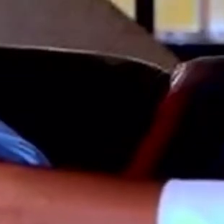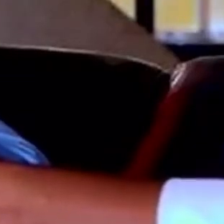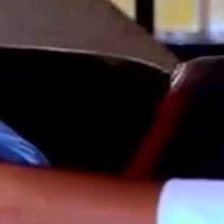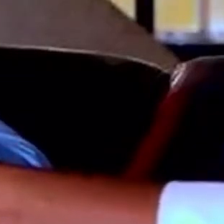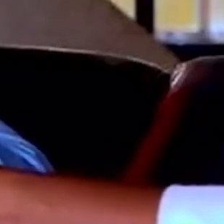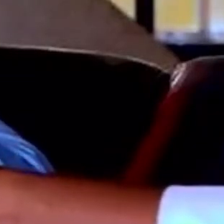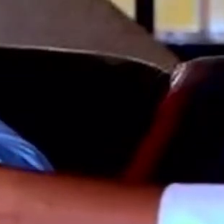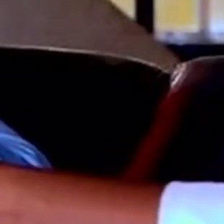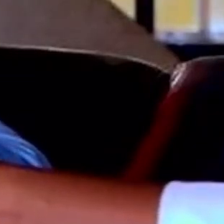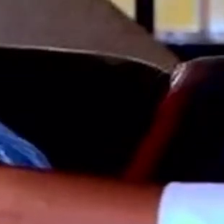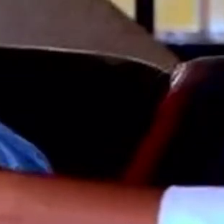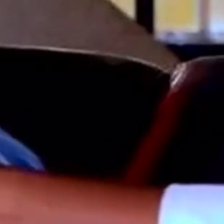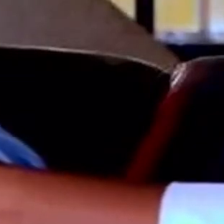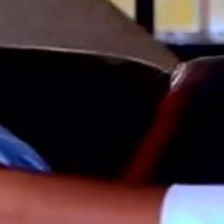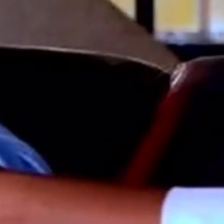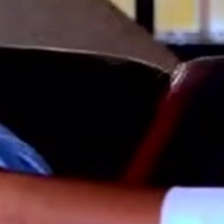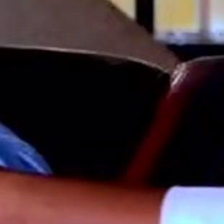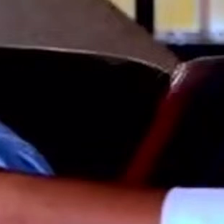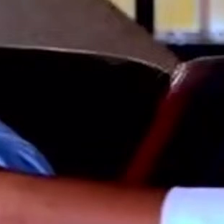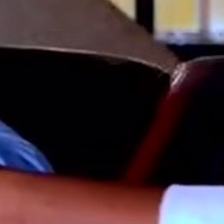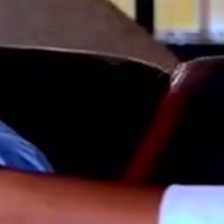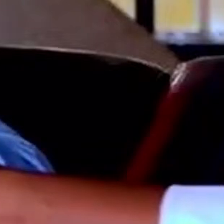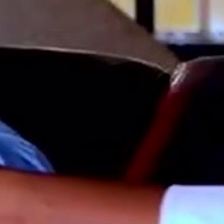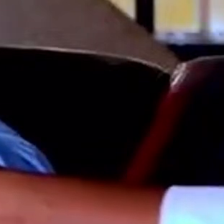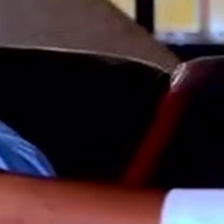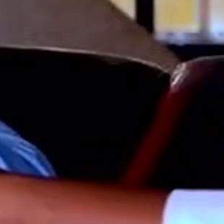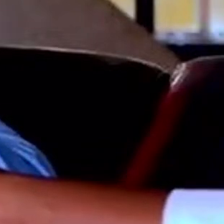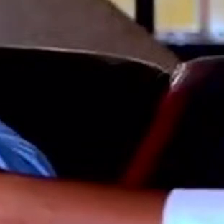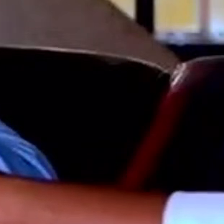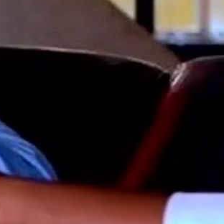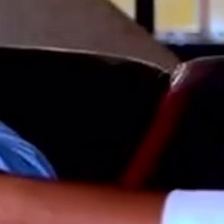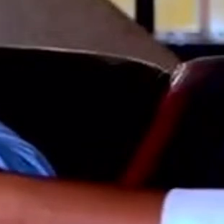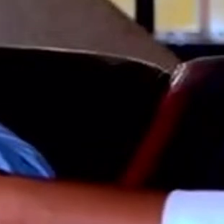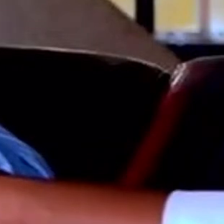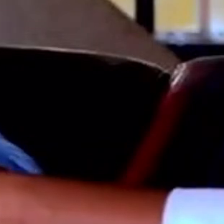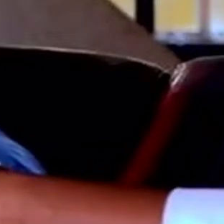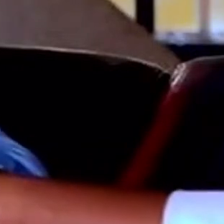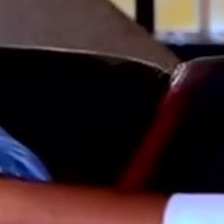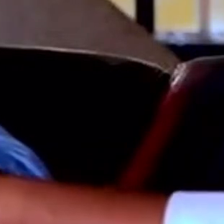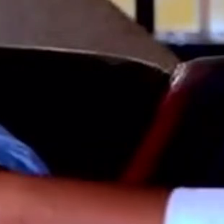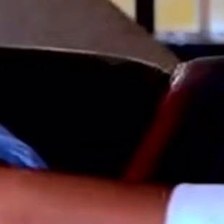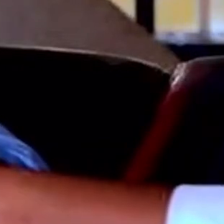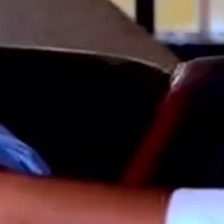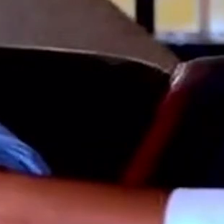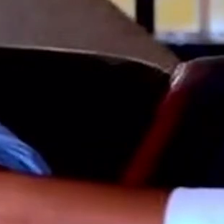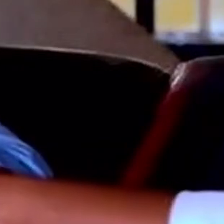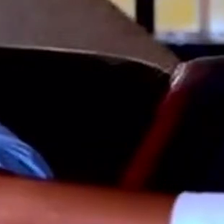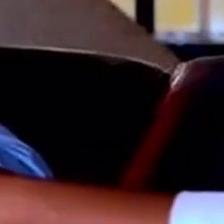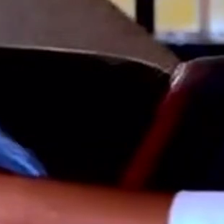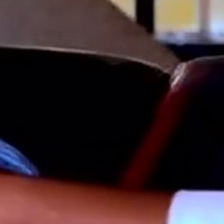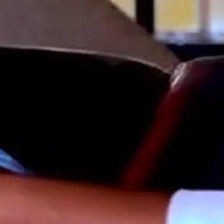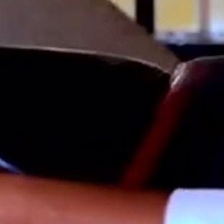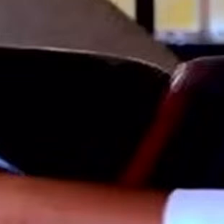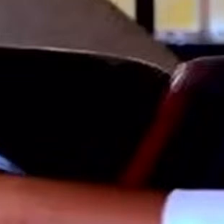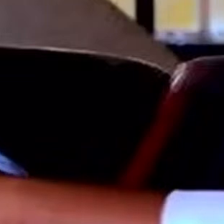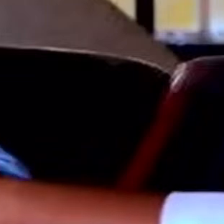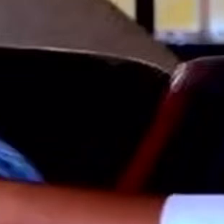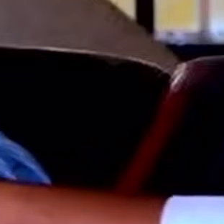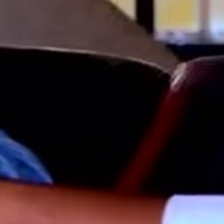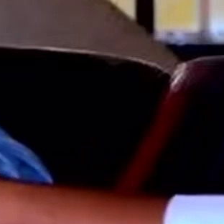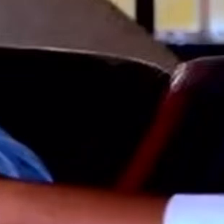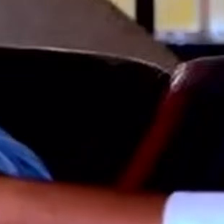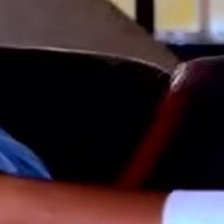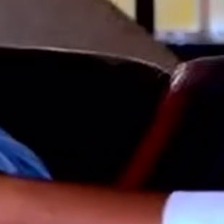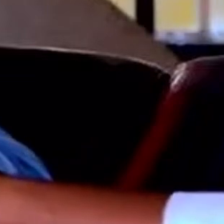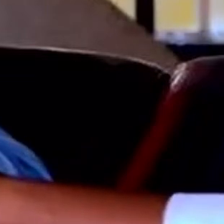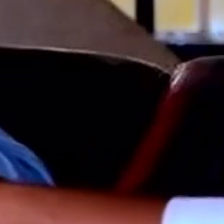should avoid the temptation of being dragged into politics. Now is where they need to